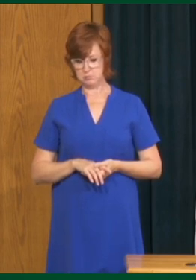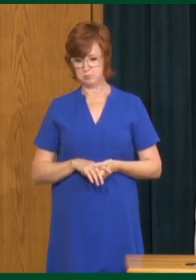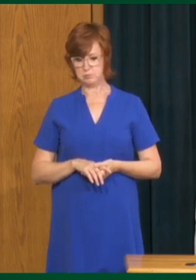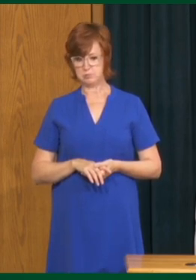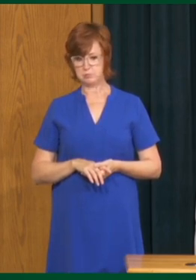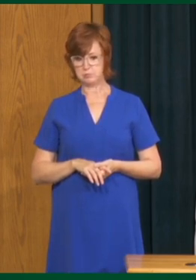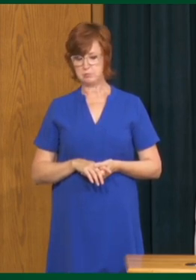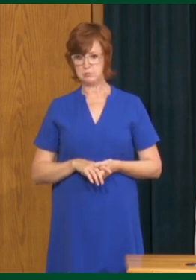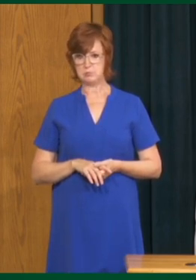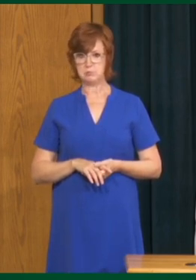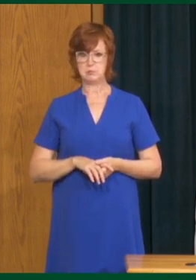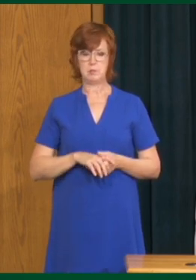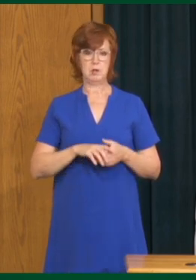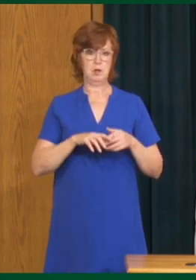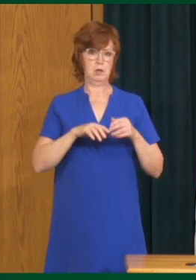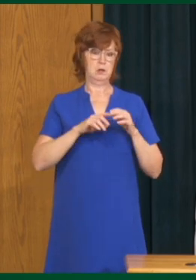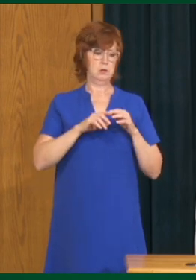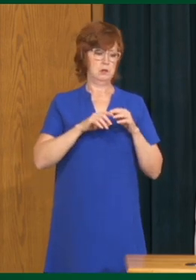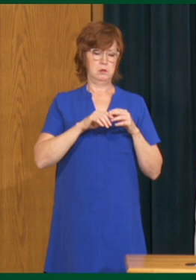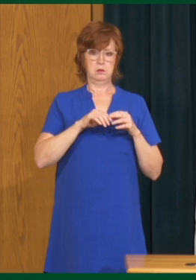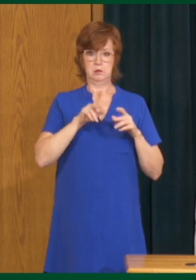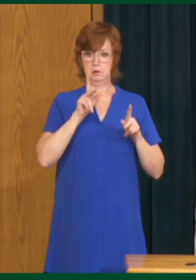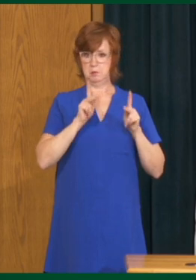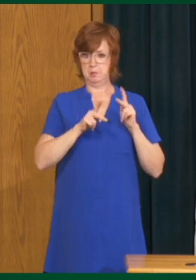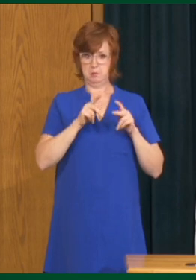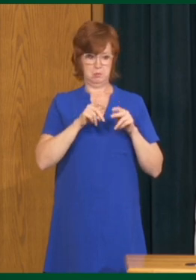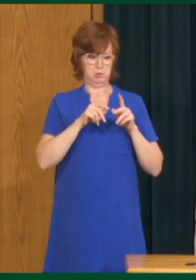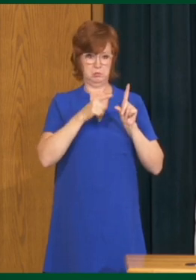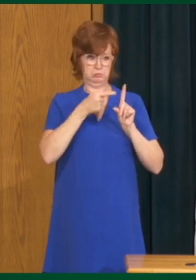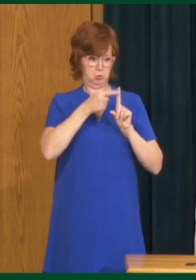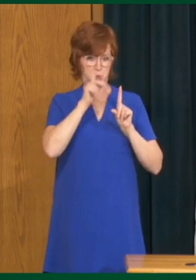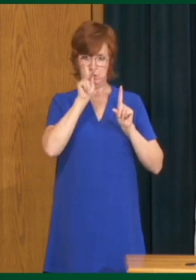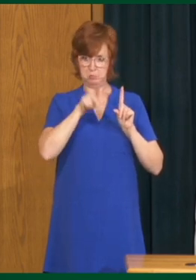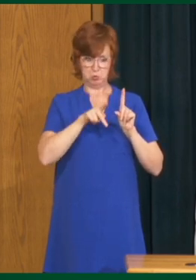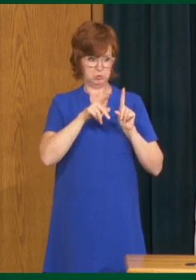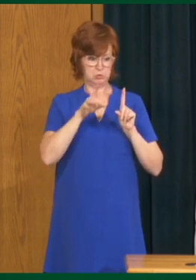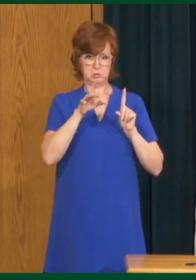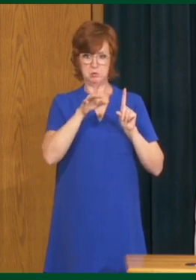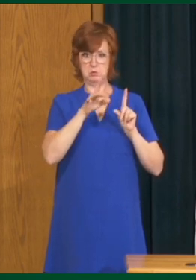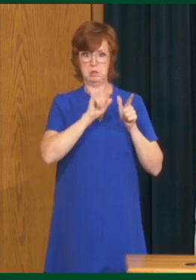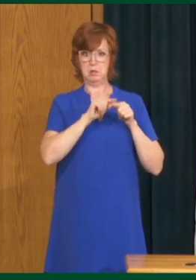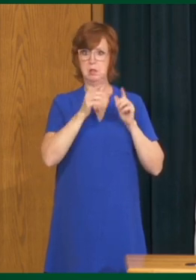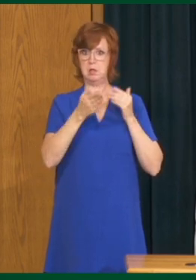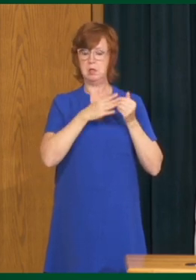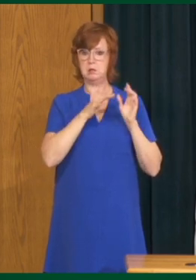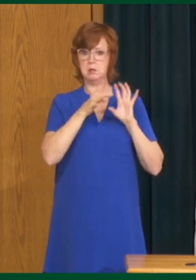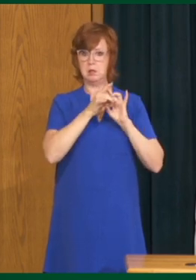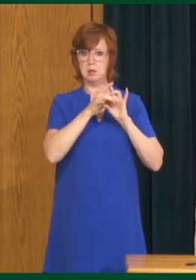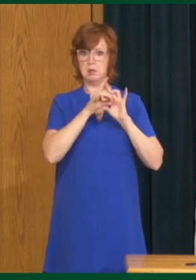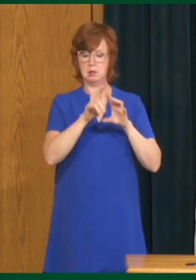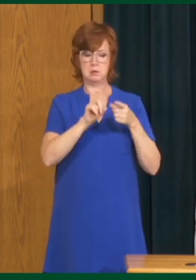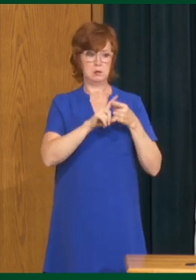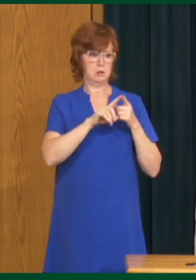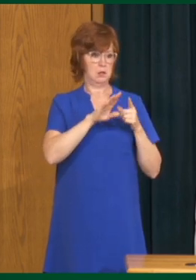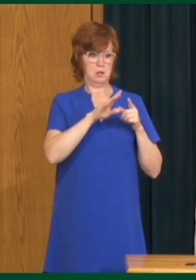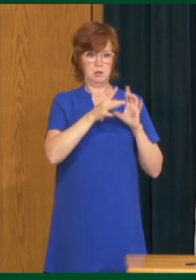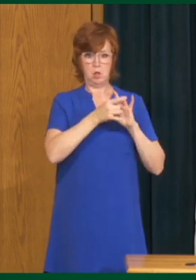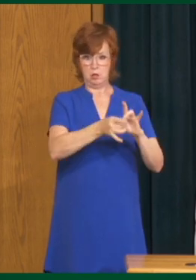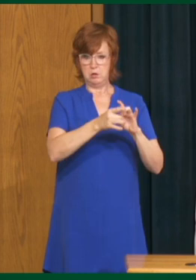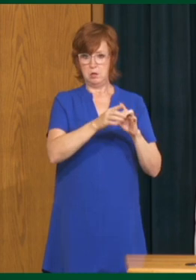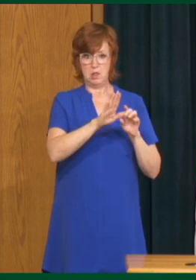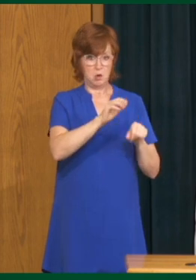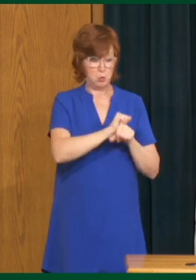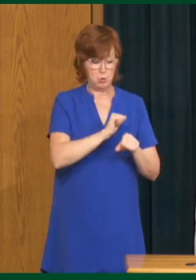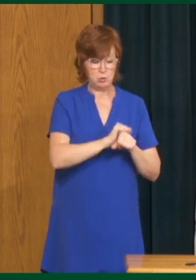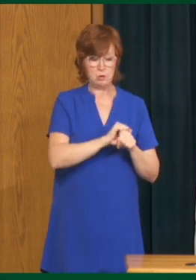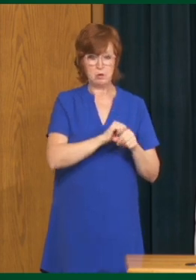communities, for work-related reasons, for celebrations, weddings, funerals, and that does